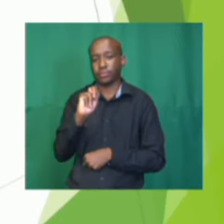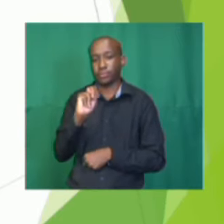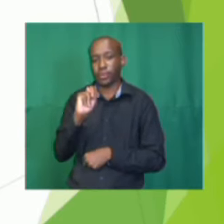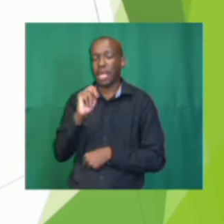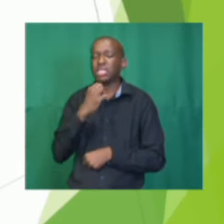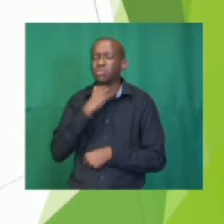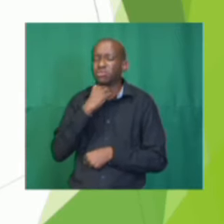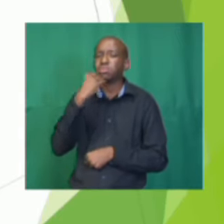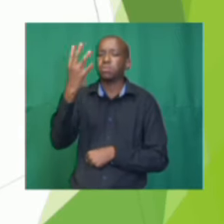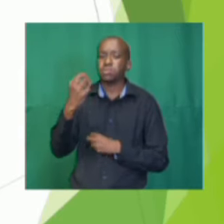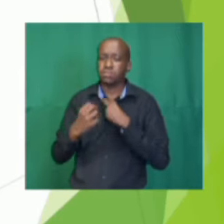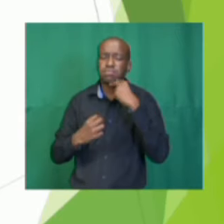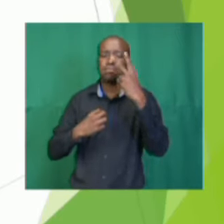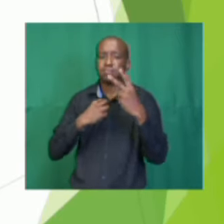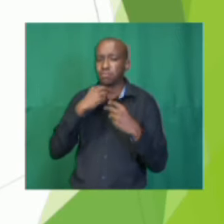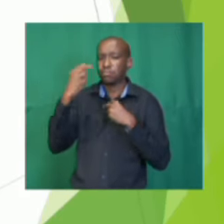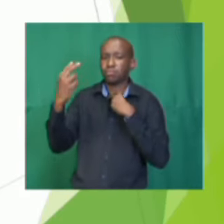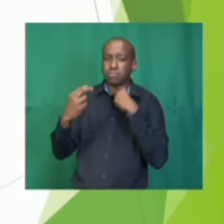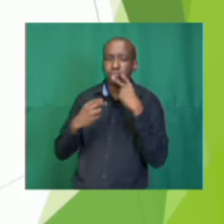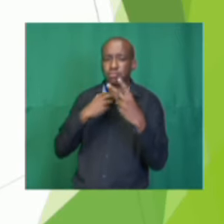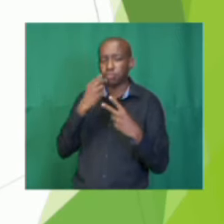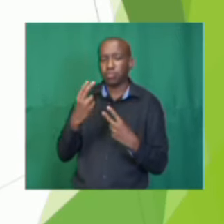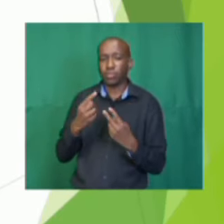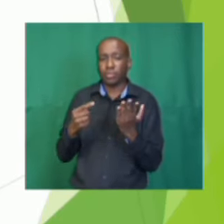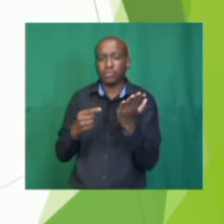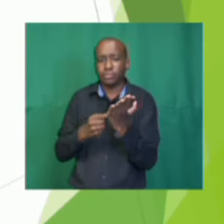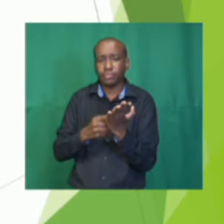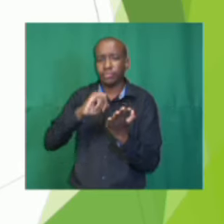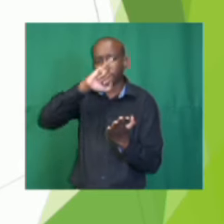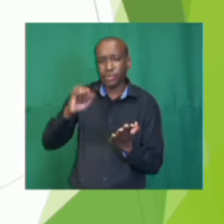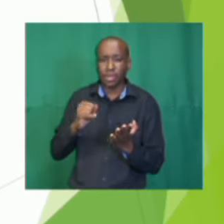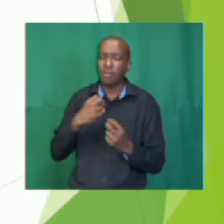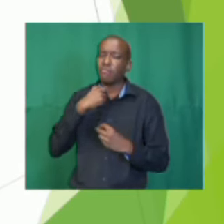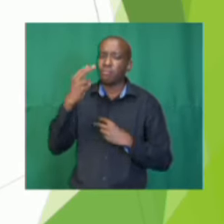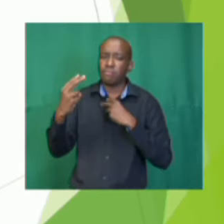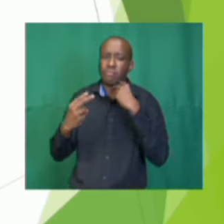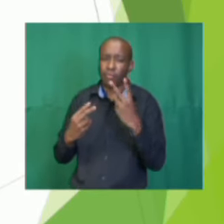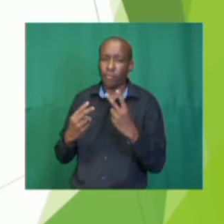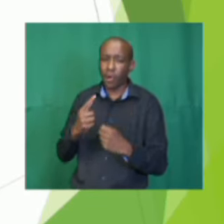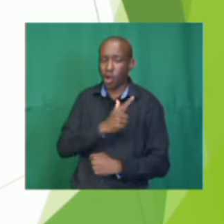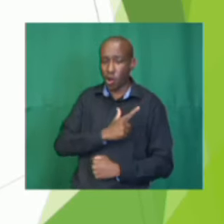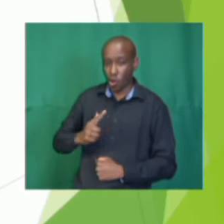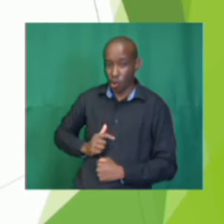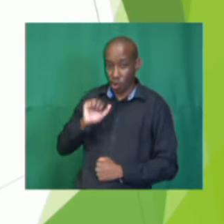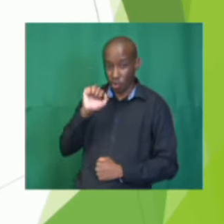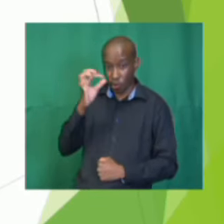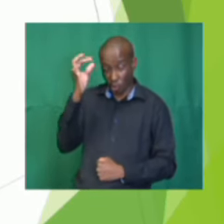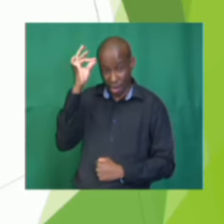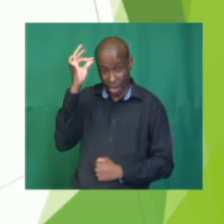Shout aloud, O daughter of Jerusalem. Lo, your king comes to